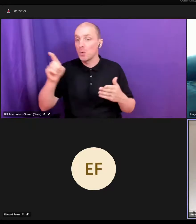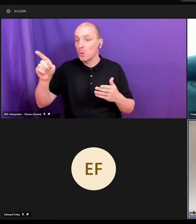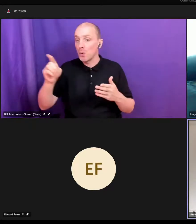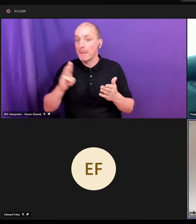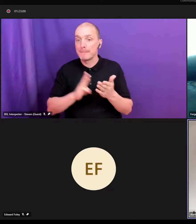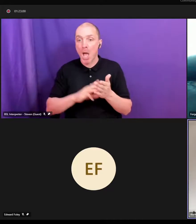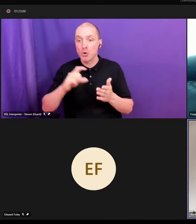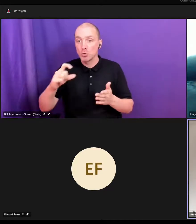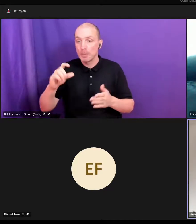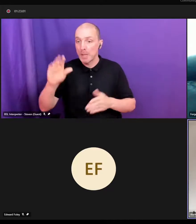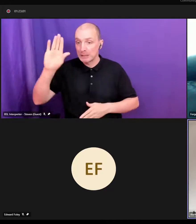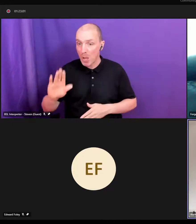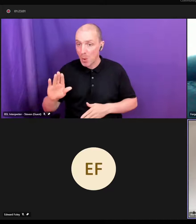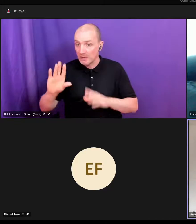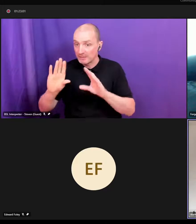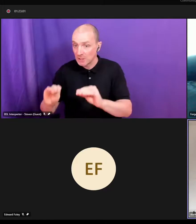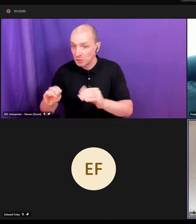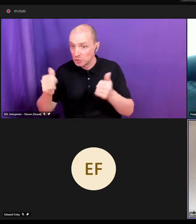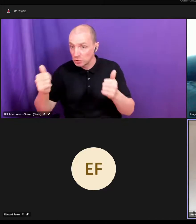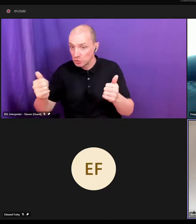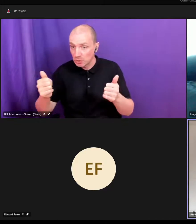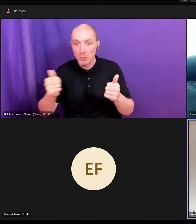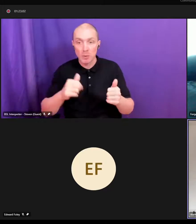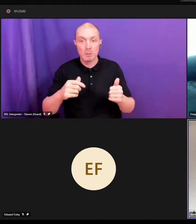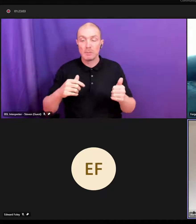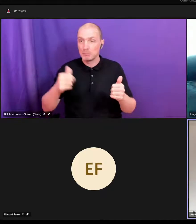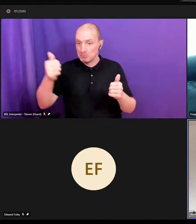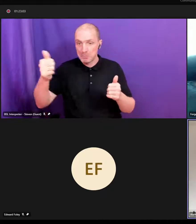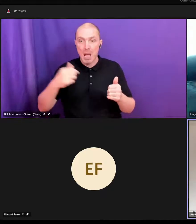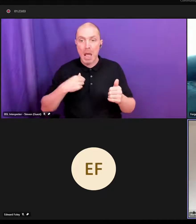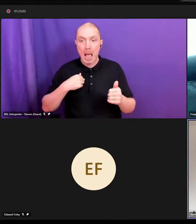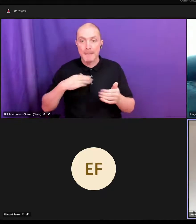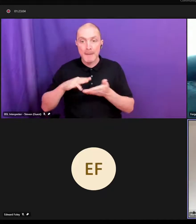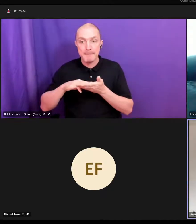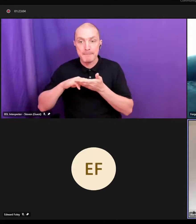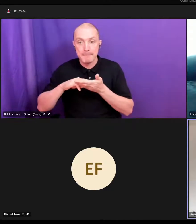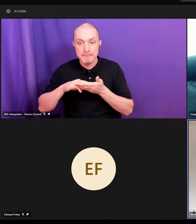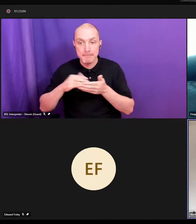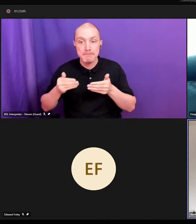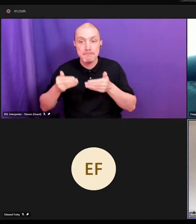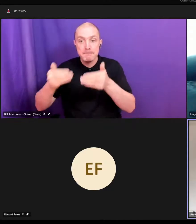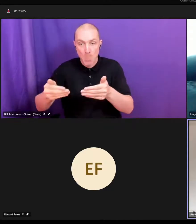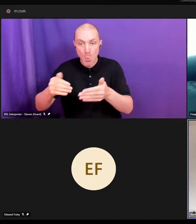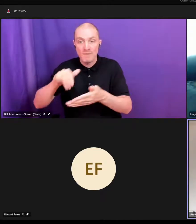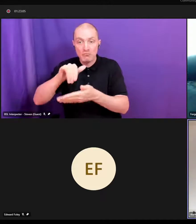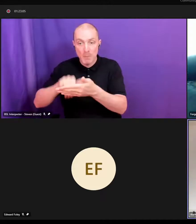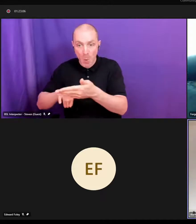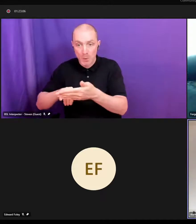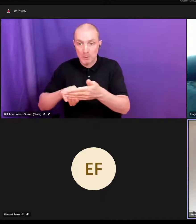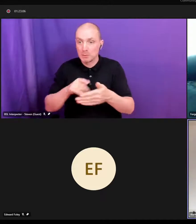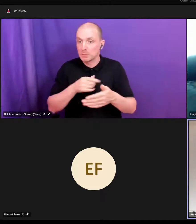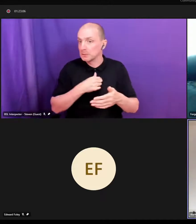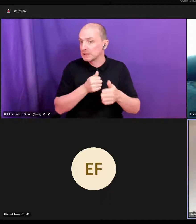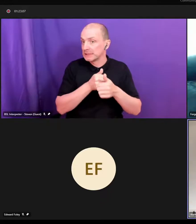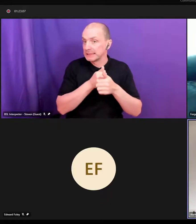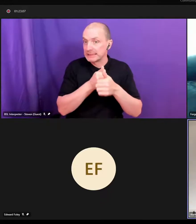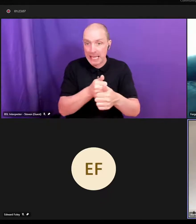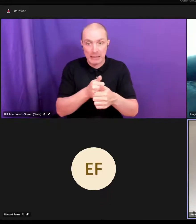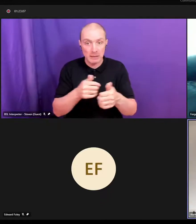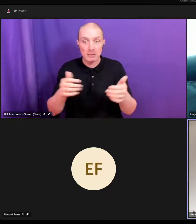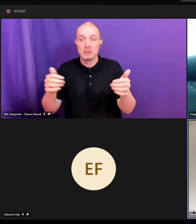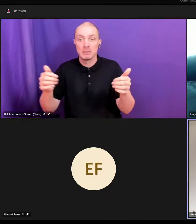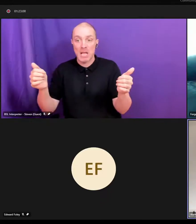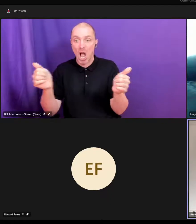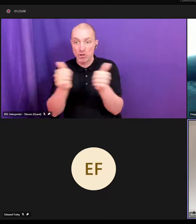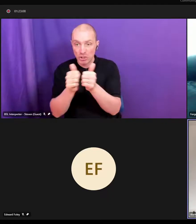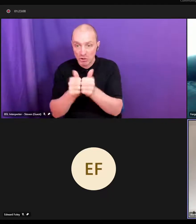Yep, okay. I'll move the report. I'll second it. We agree with the report? Agreed.